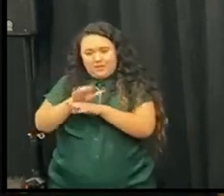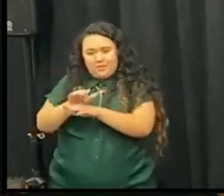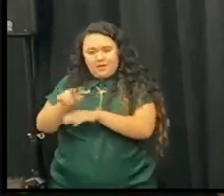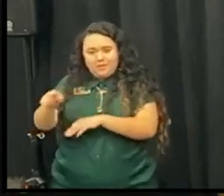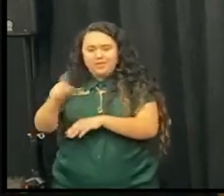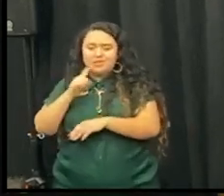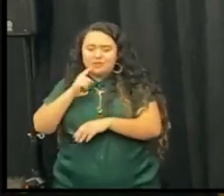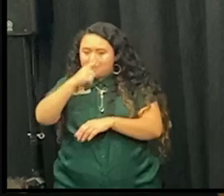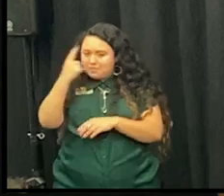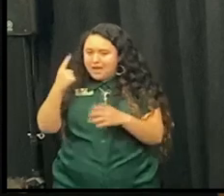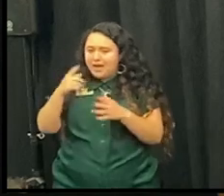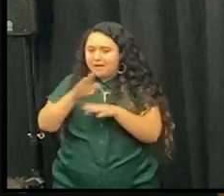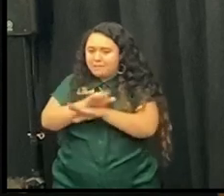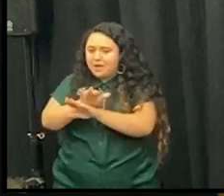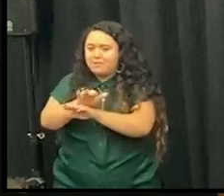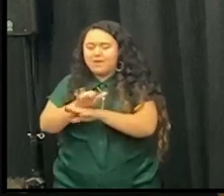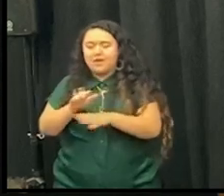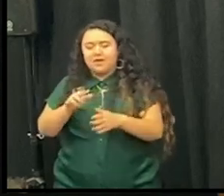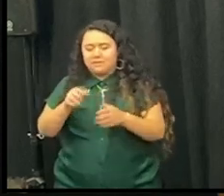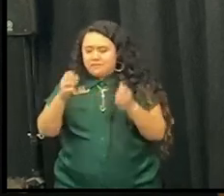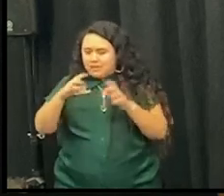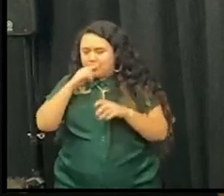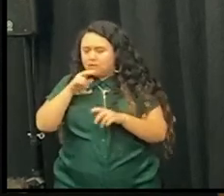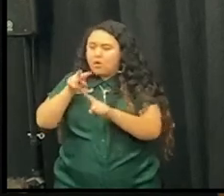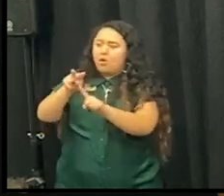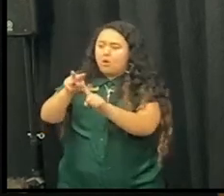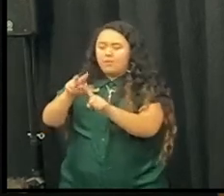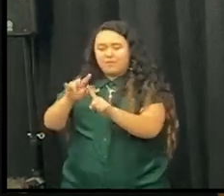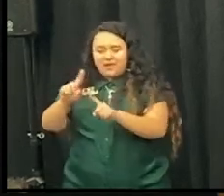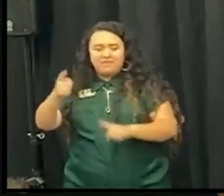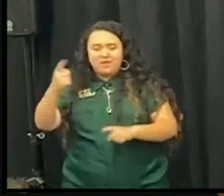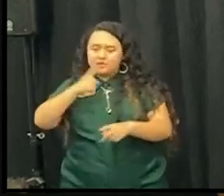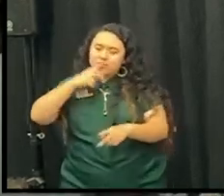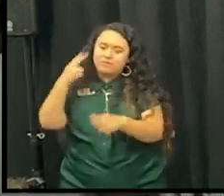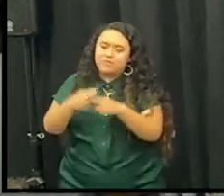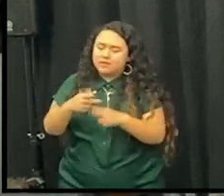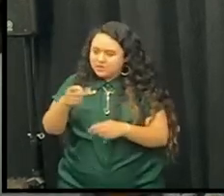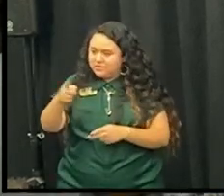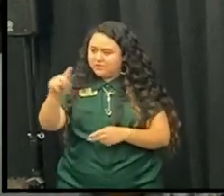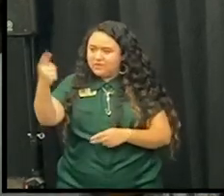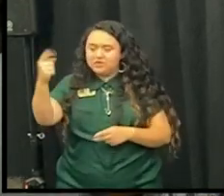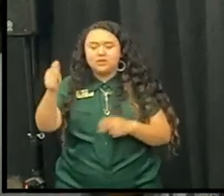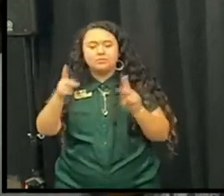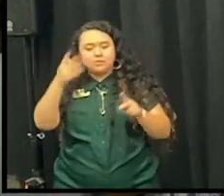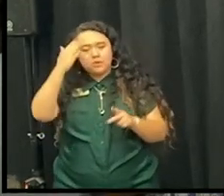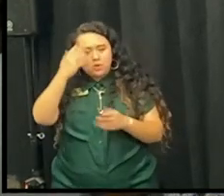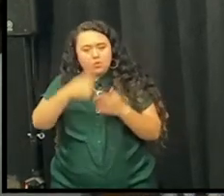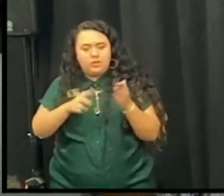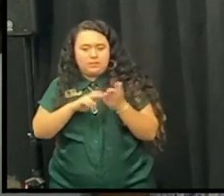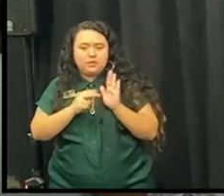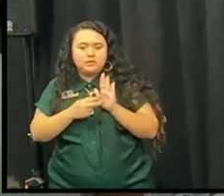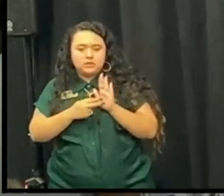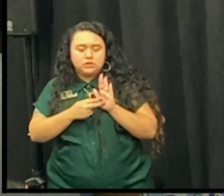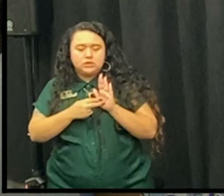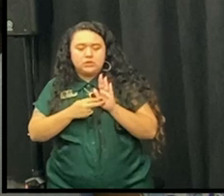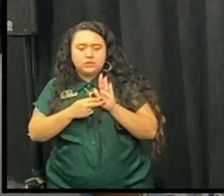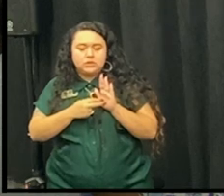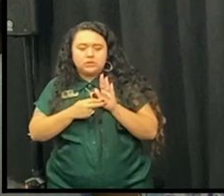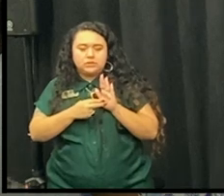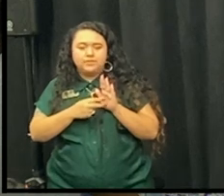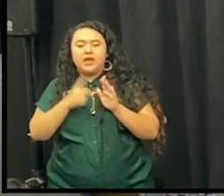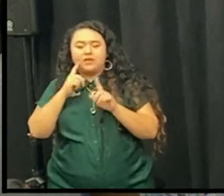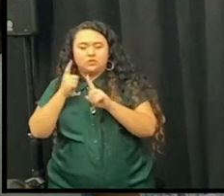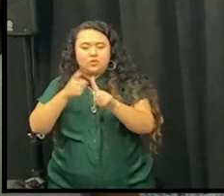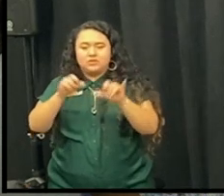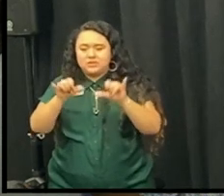her do that, we have to name the things that are the first, so then other people know what it is and then also can strive to